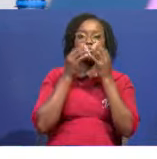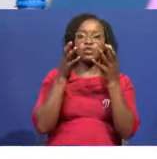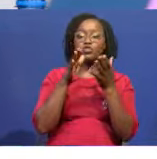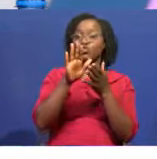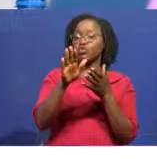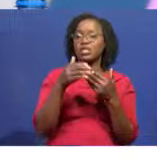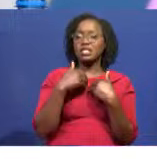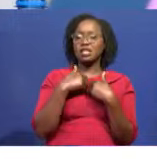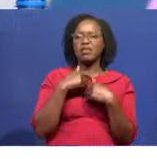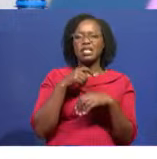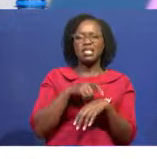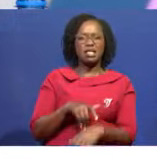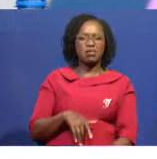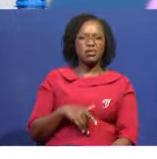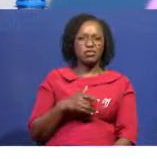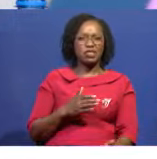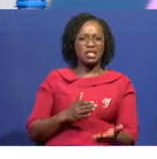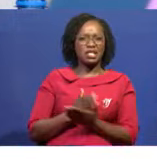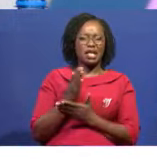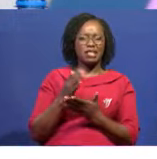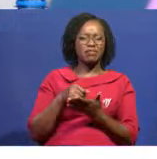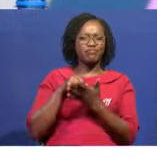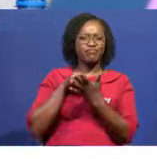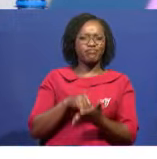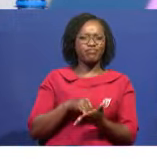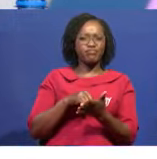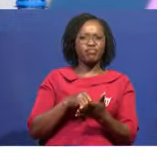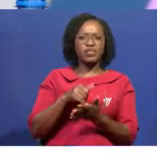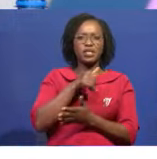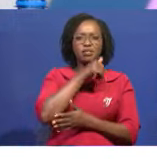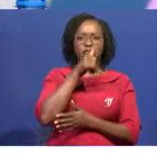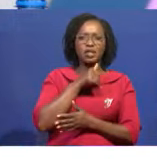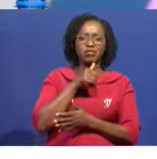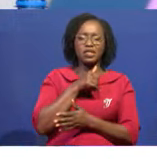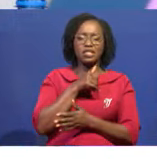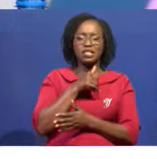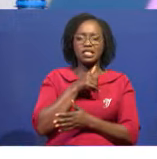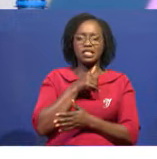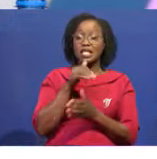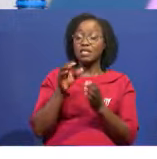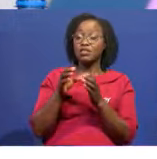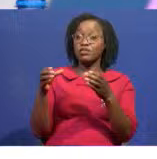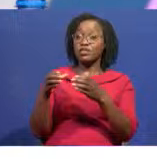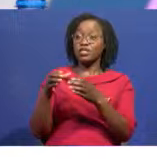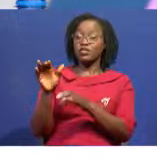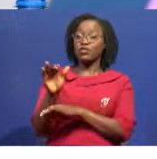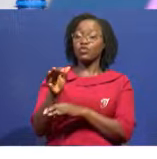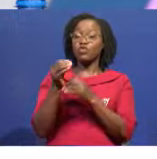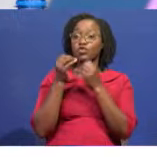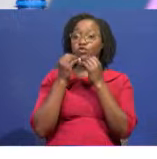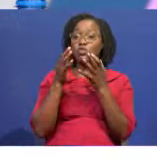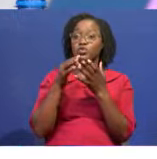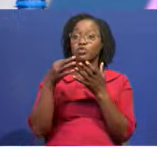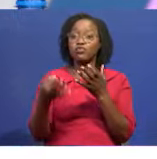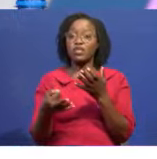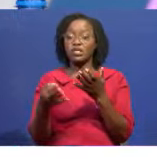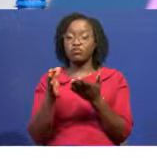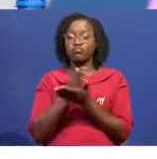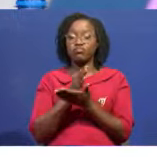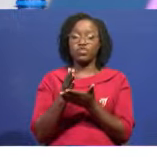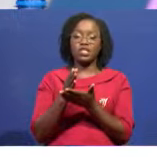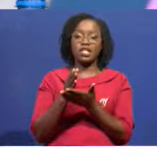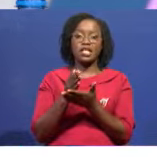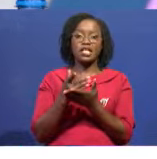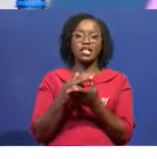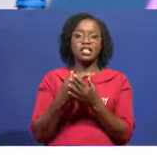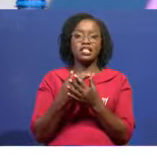when you feel that some of your rights have been infringed by these private entities and you request for that information and they fail to give it to you,